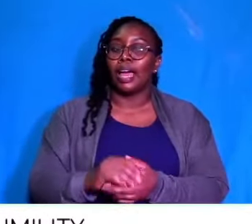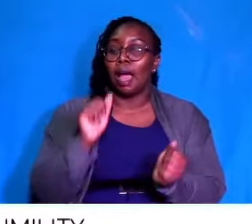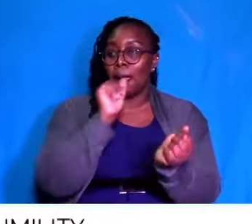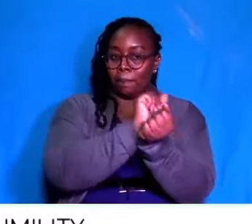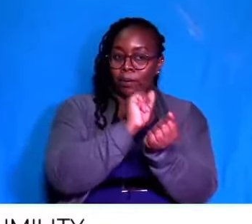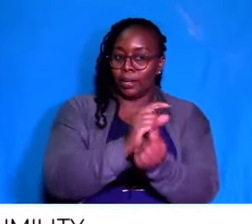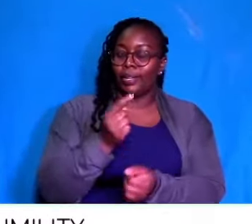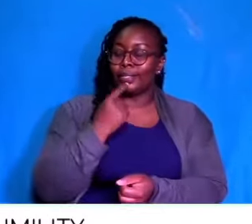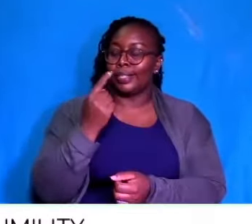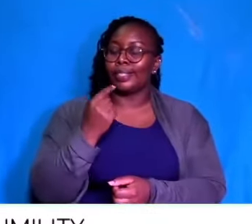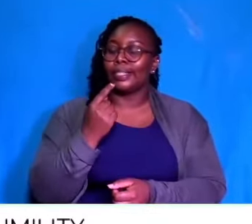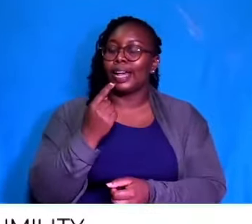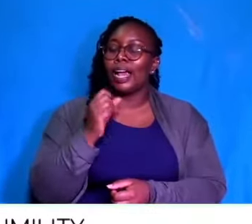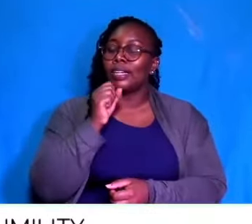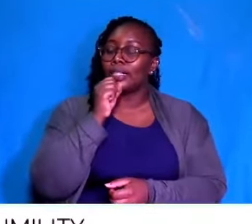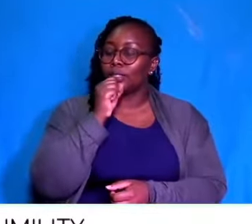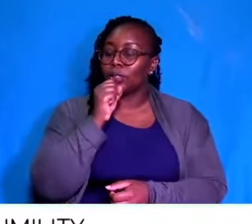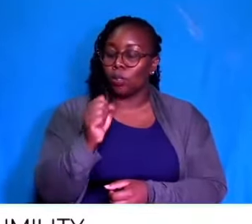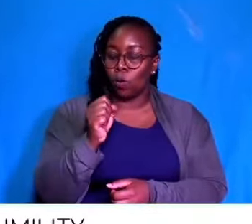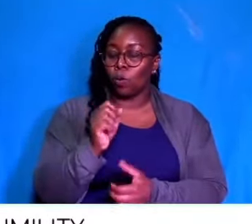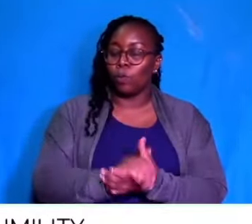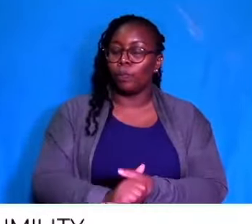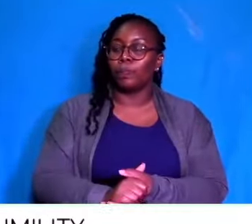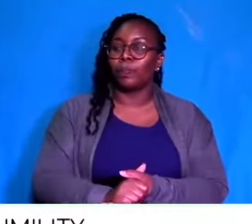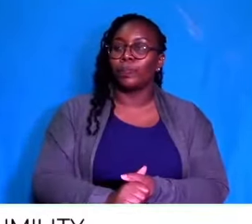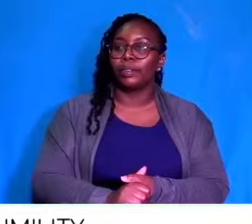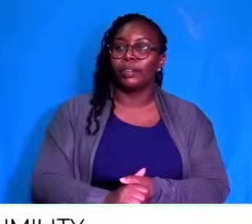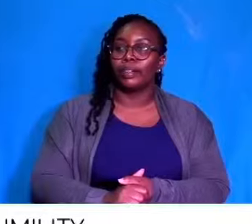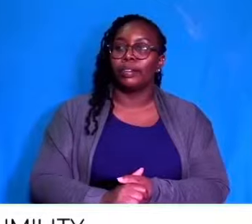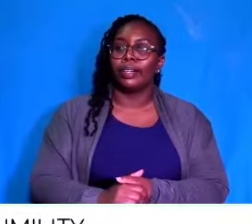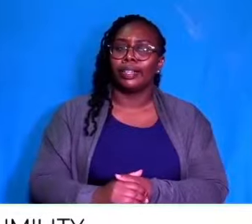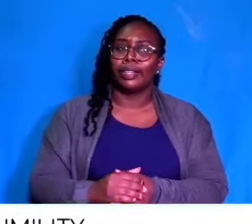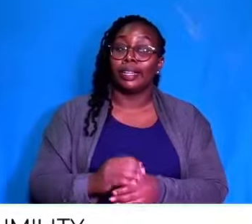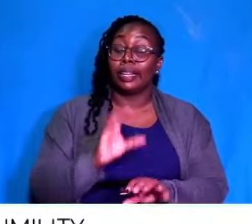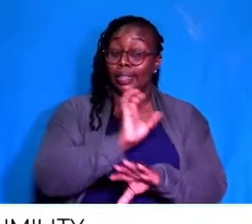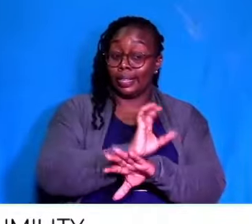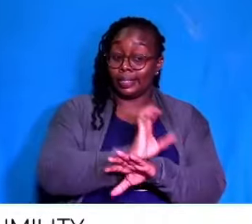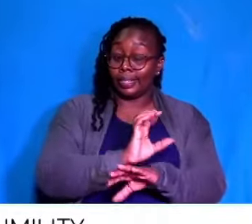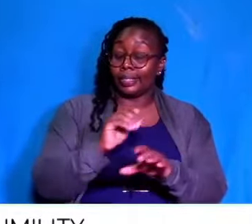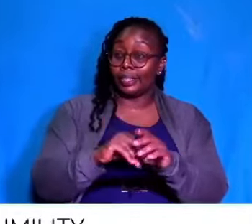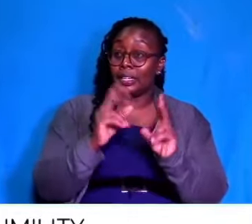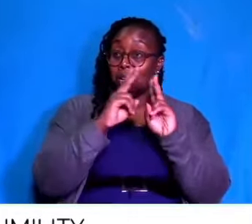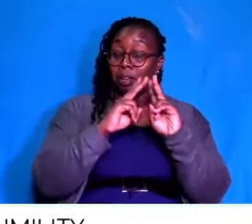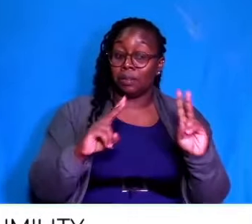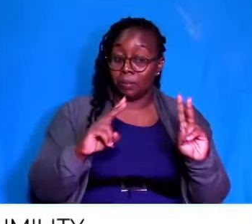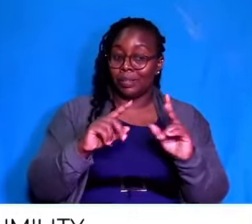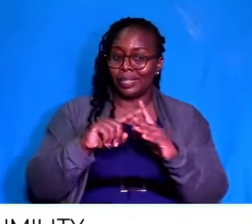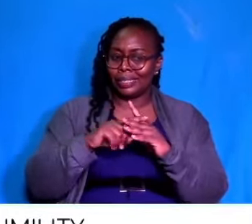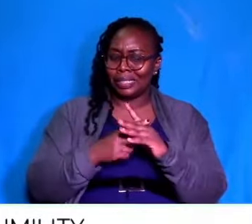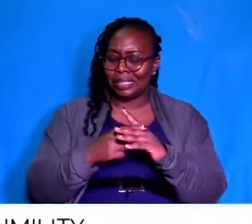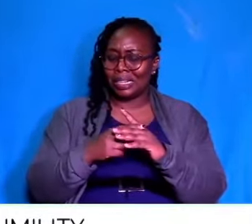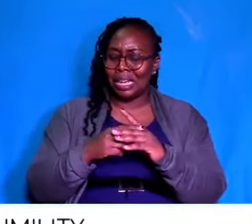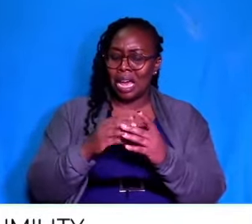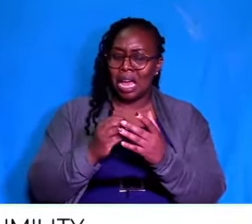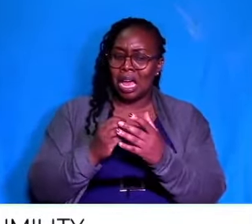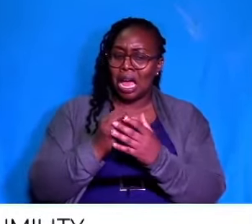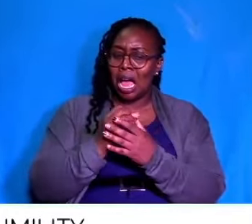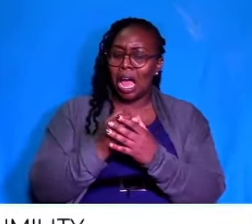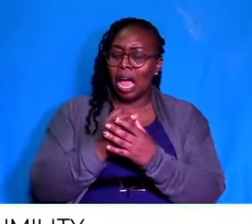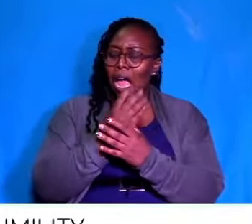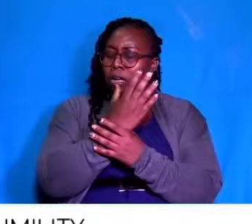this, even as he challenges the church, is that the church in Philippi was beginning to have a bit of cracks. There was beginning to be